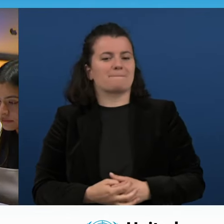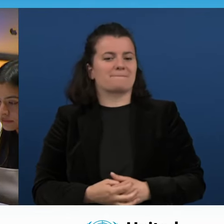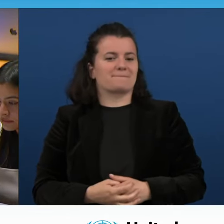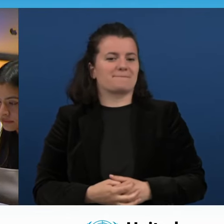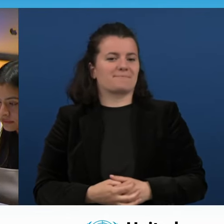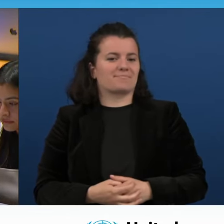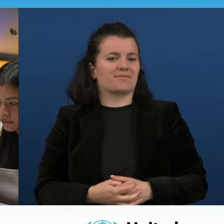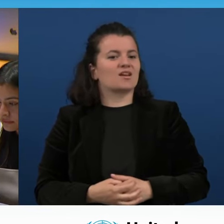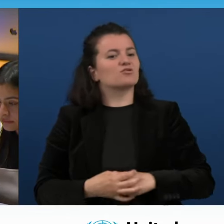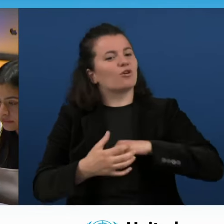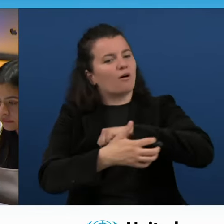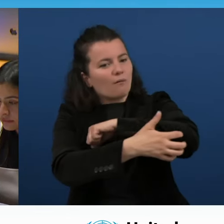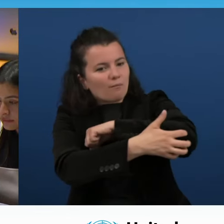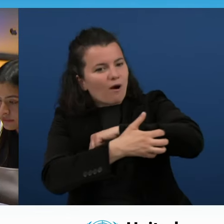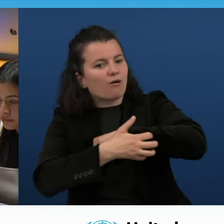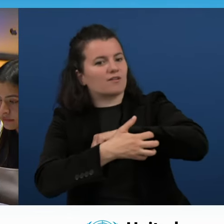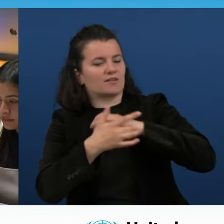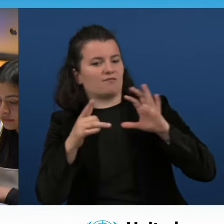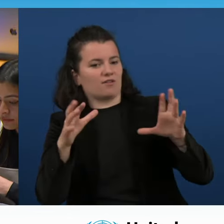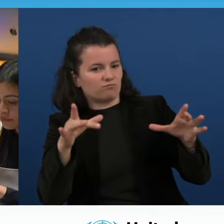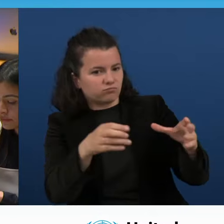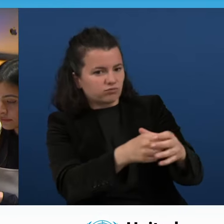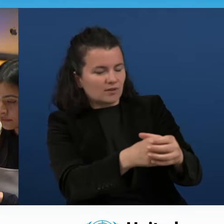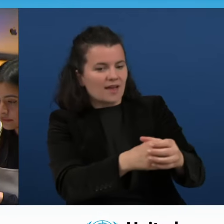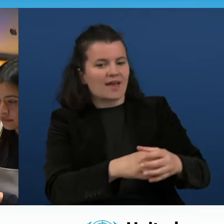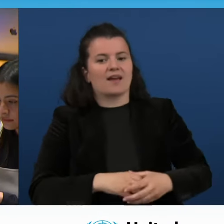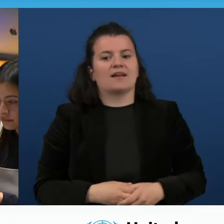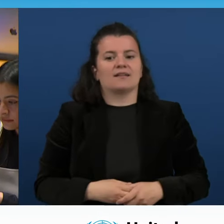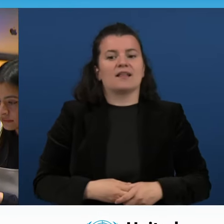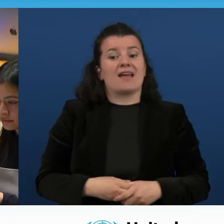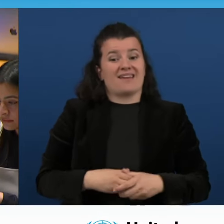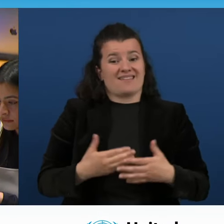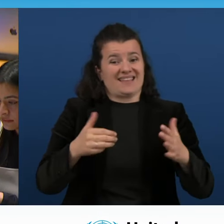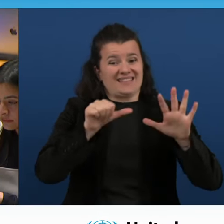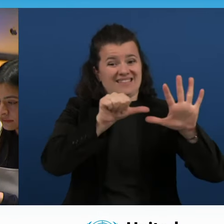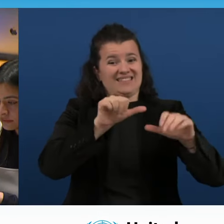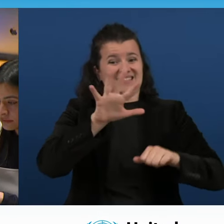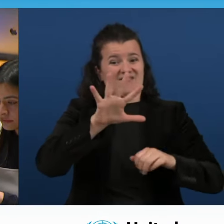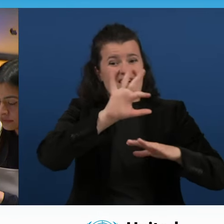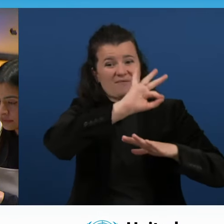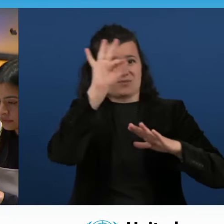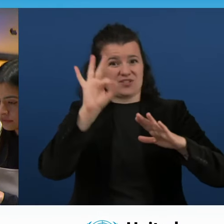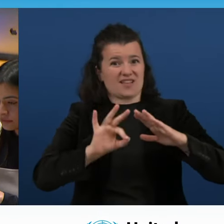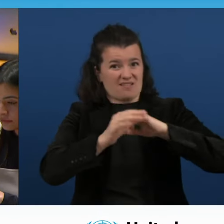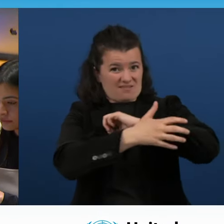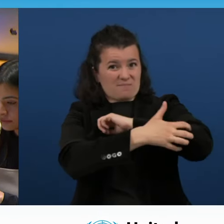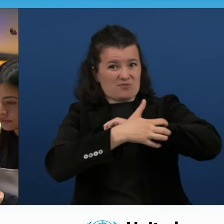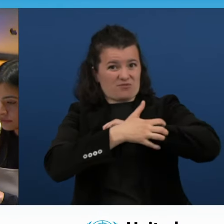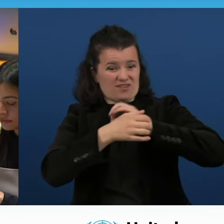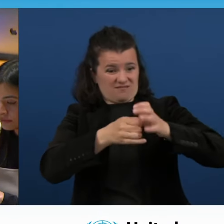of the 65% of poverty in our country, a third of them are young people. The government began an aggressive program to rebuild